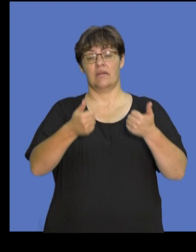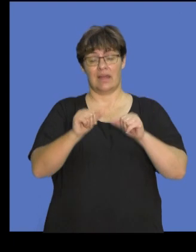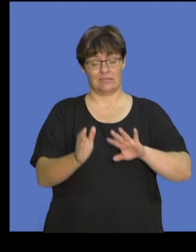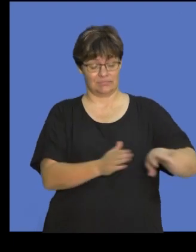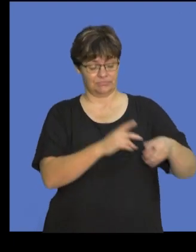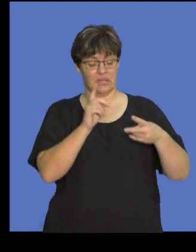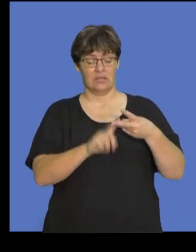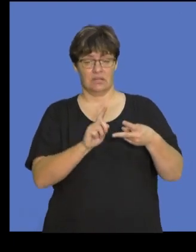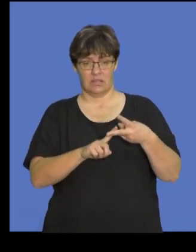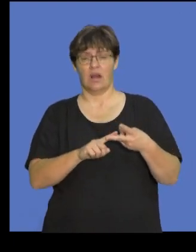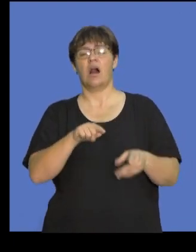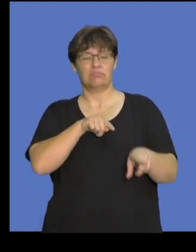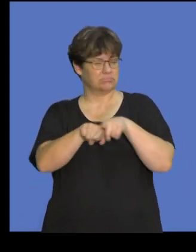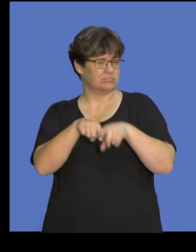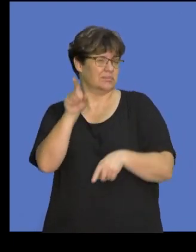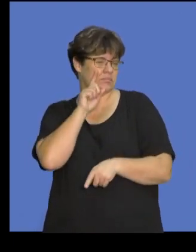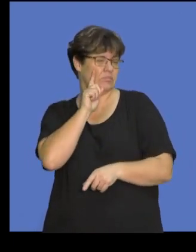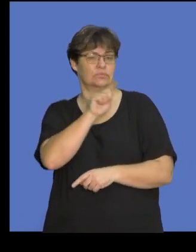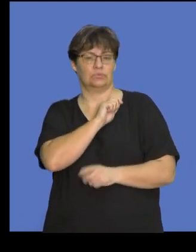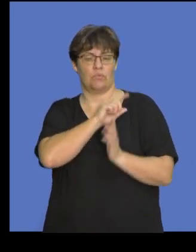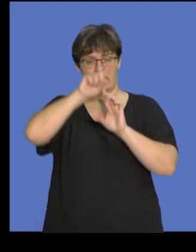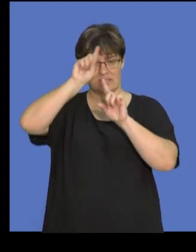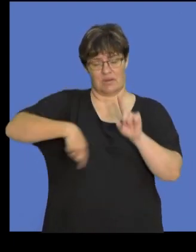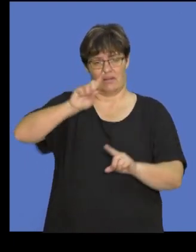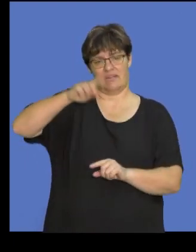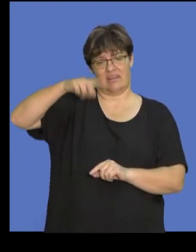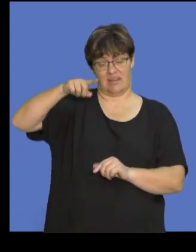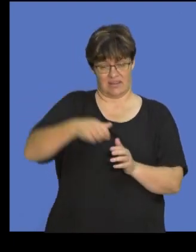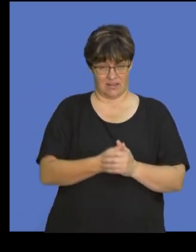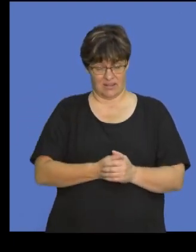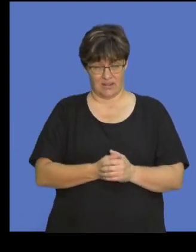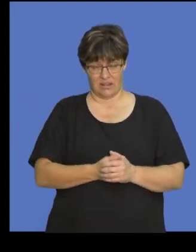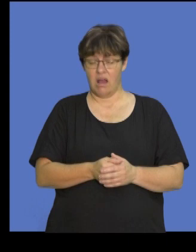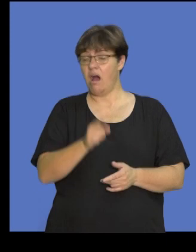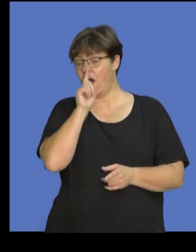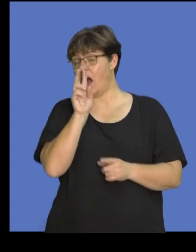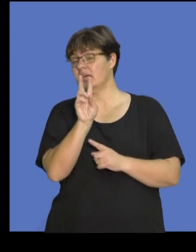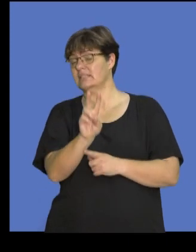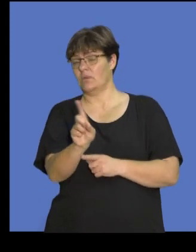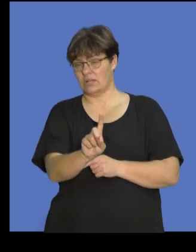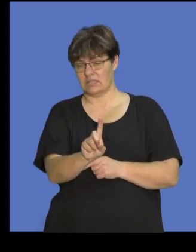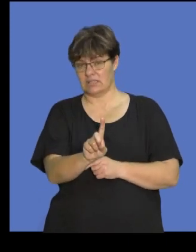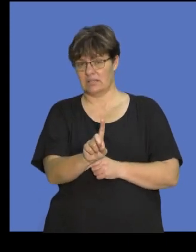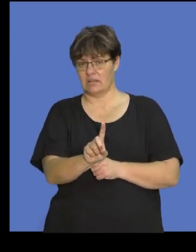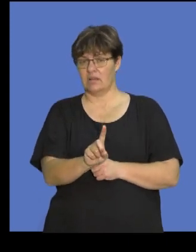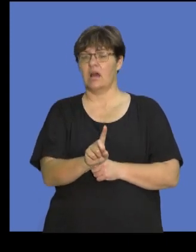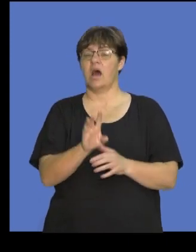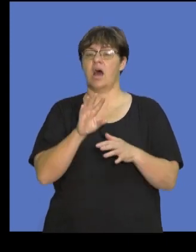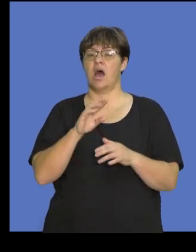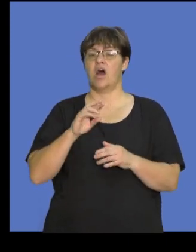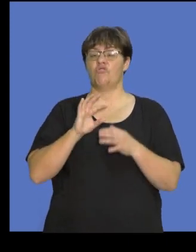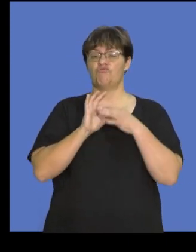did some real experiments with a spinner. And what we recognized here is the key word is